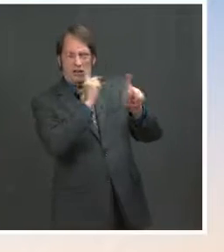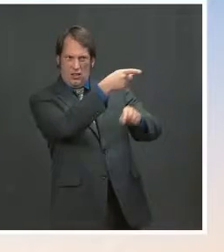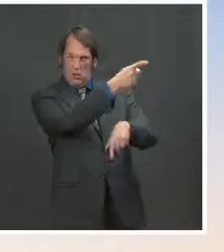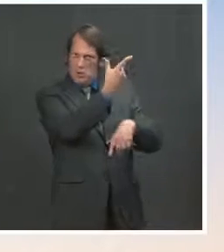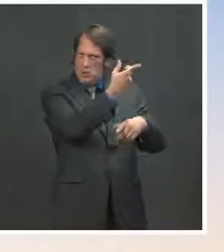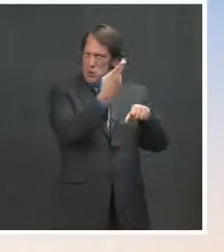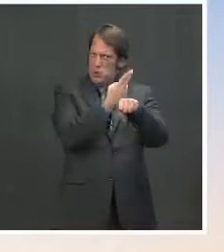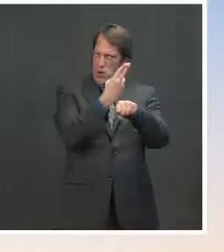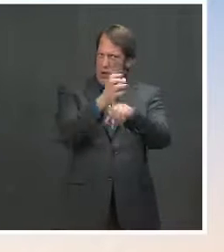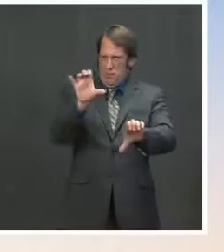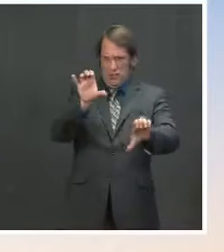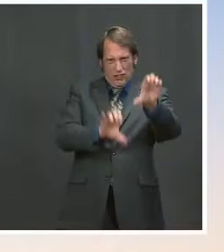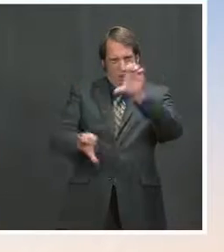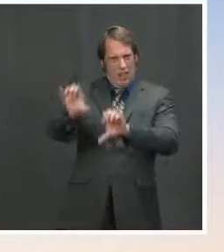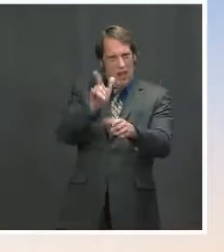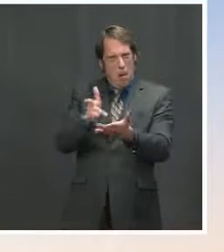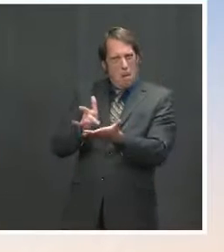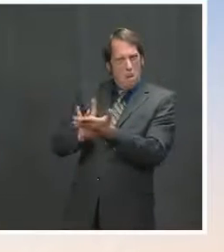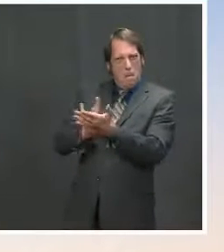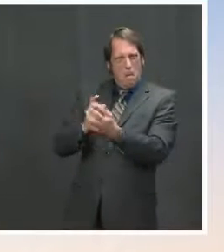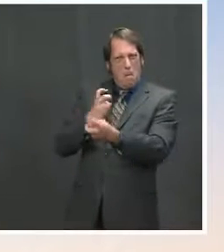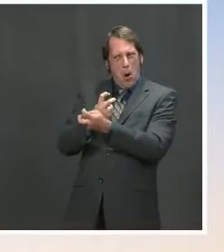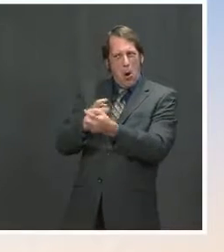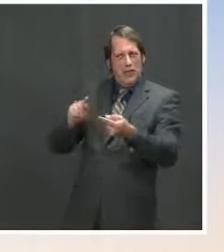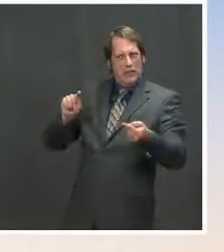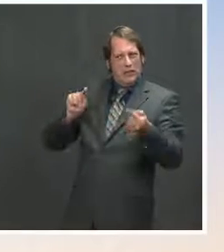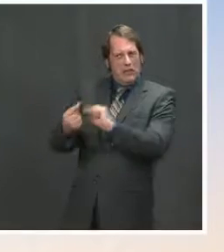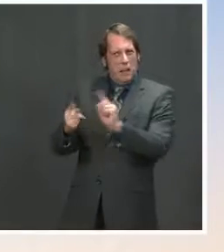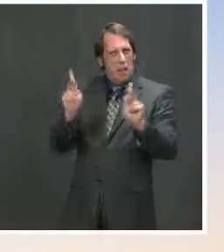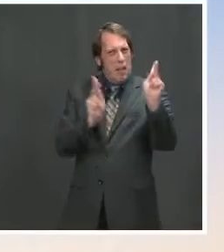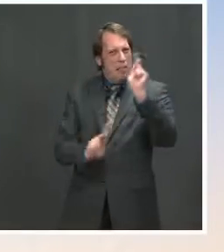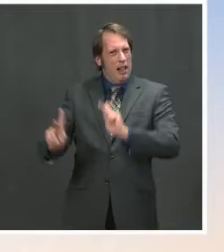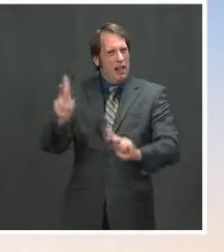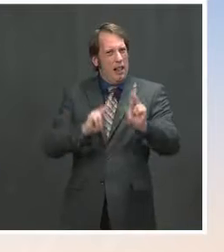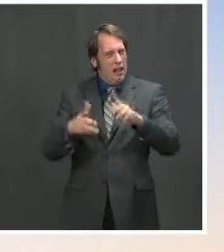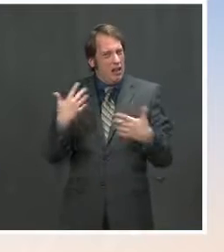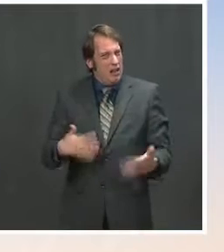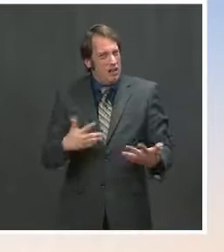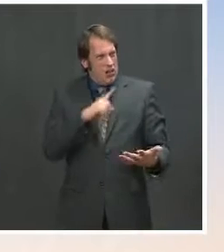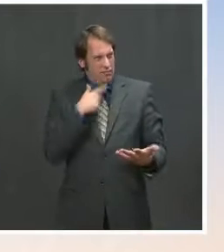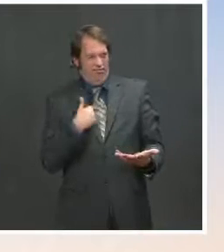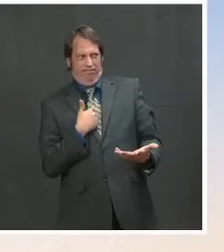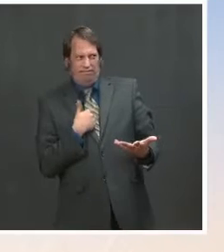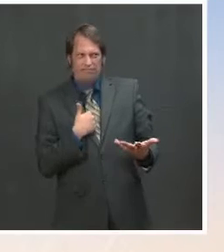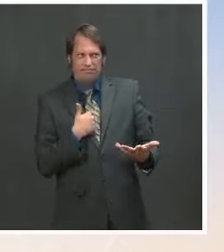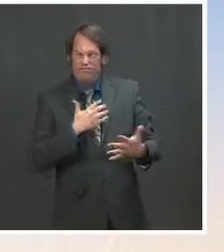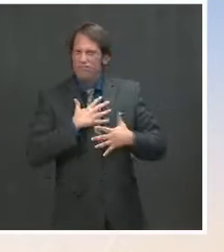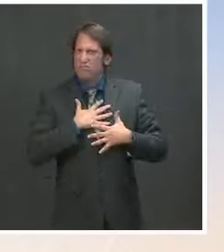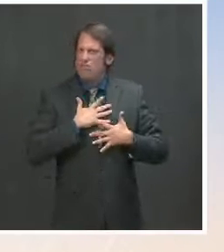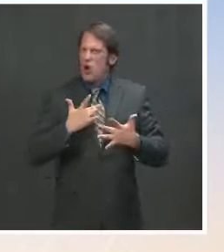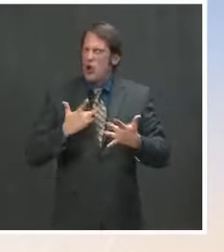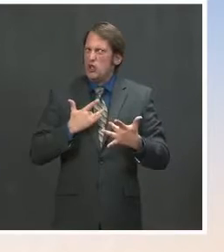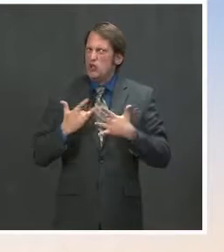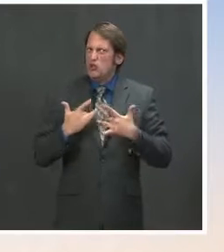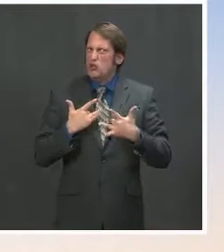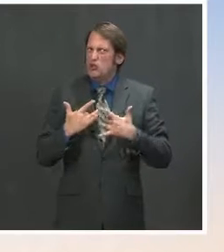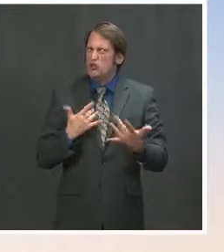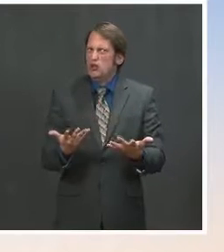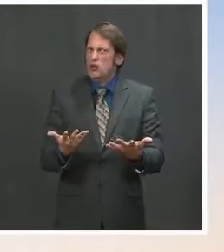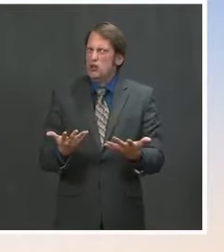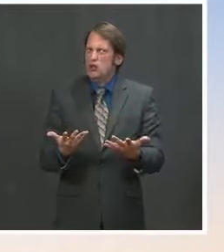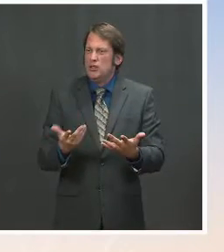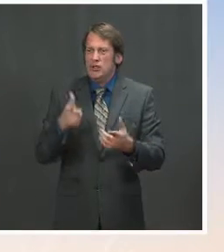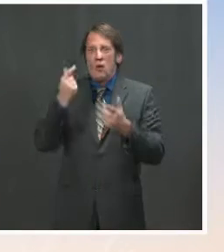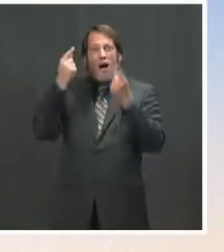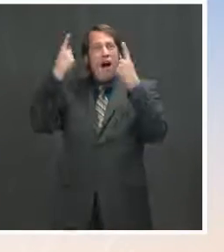We continue to reiterate our view that that what happens to Mr. Navalny in the